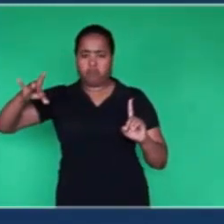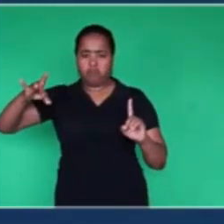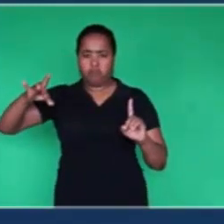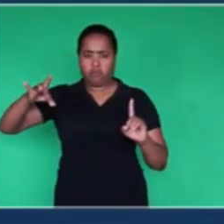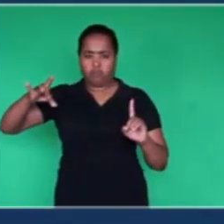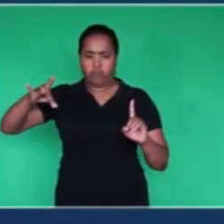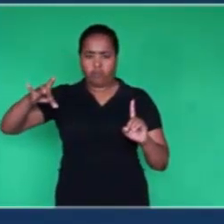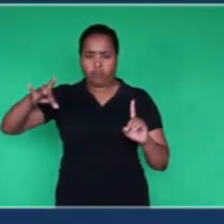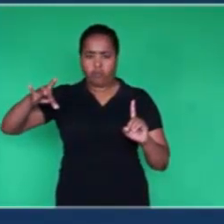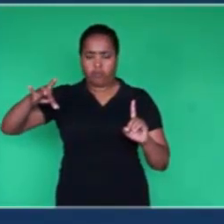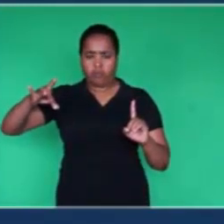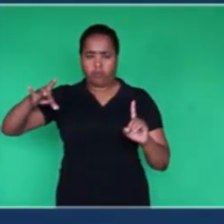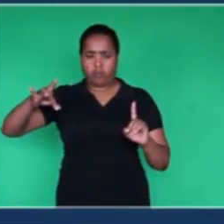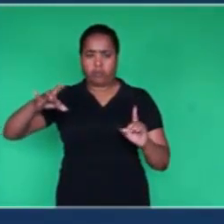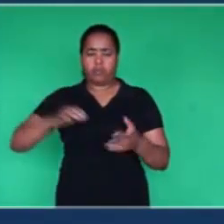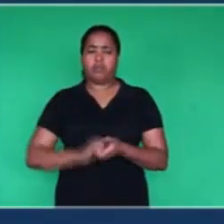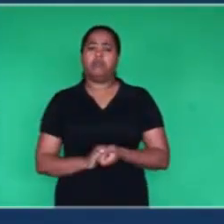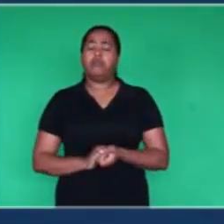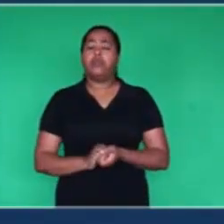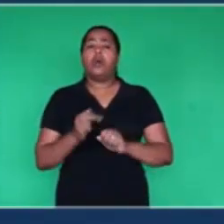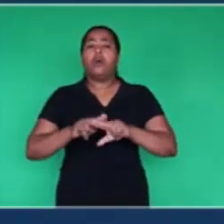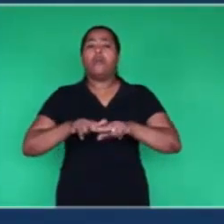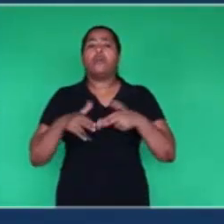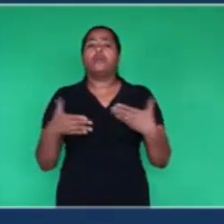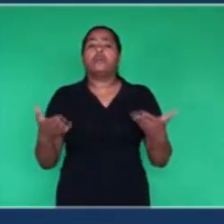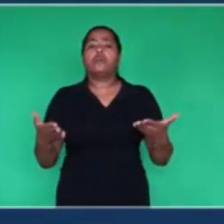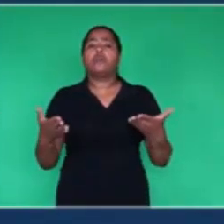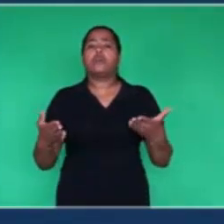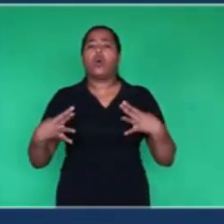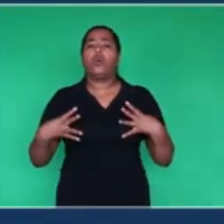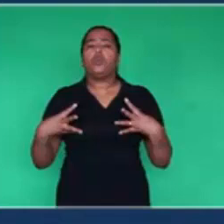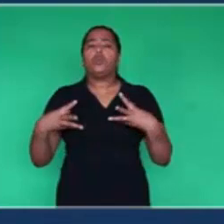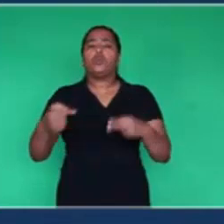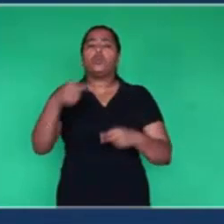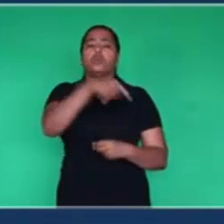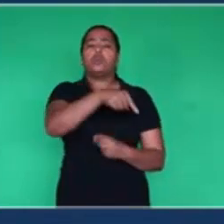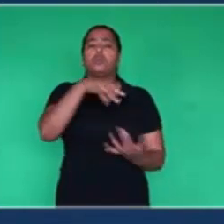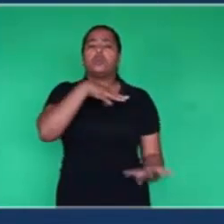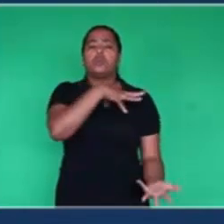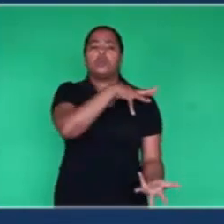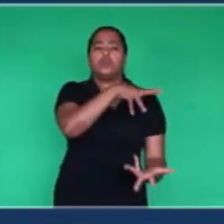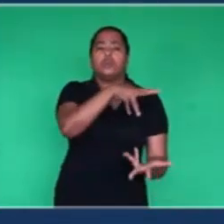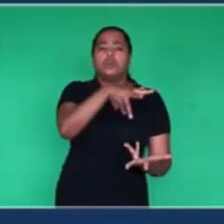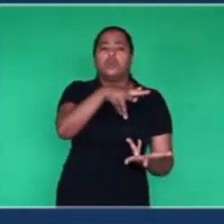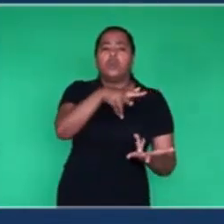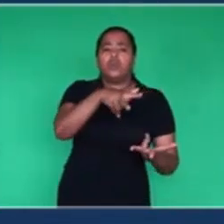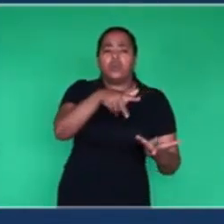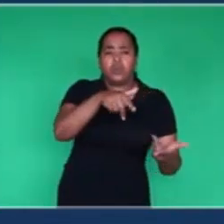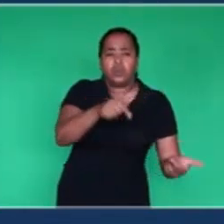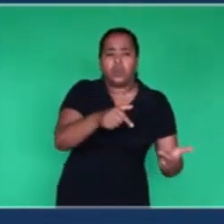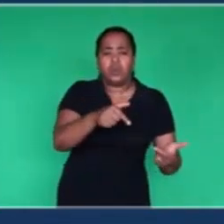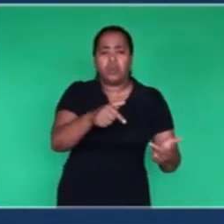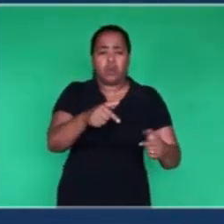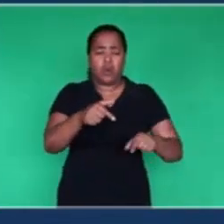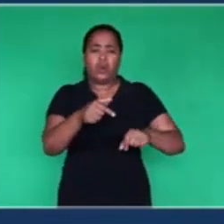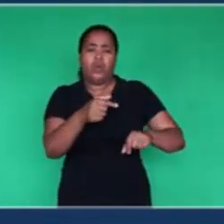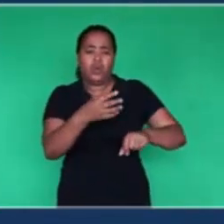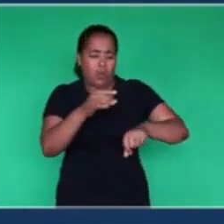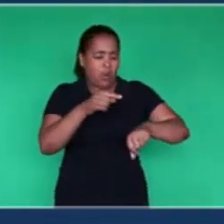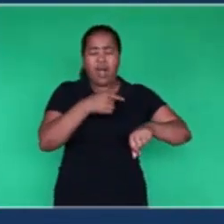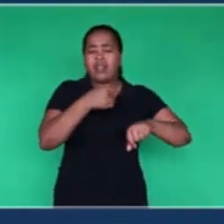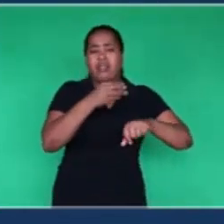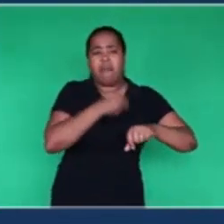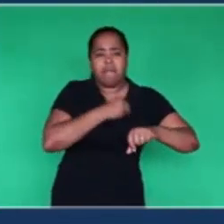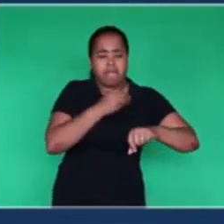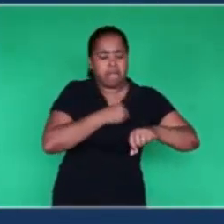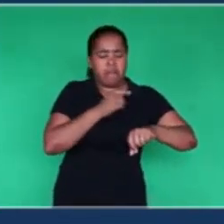flesh, the lust of the eyes, and the pride of life is not of the